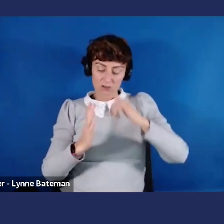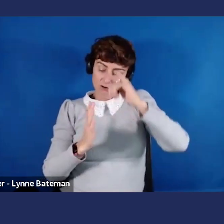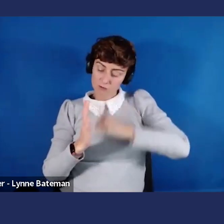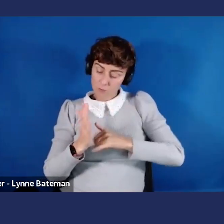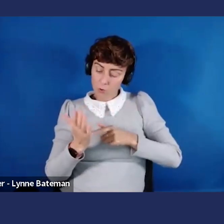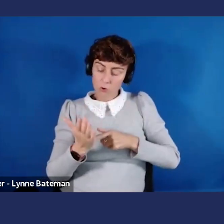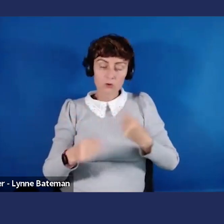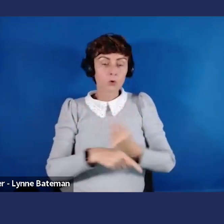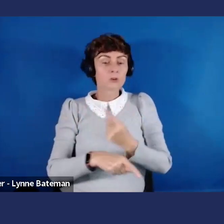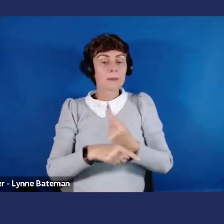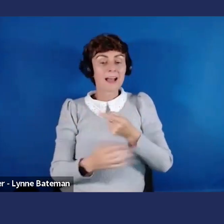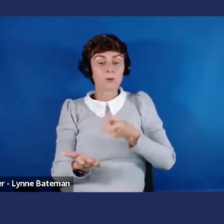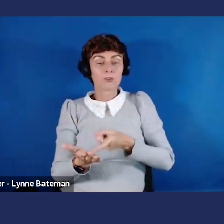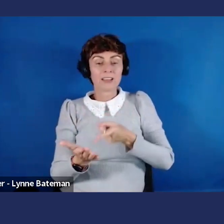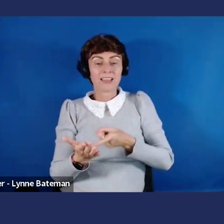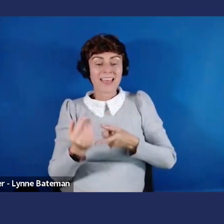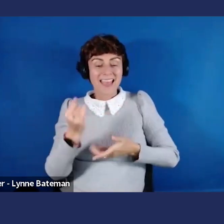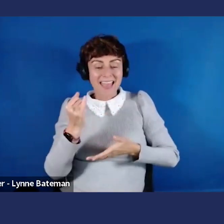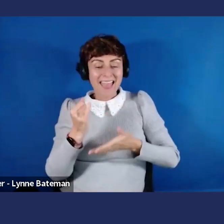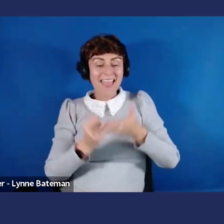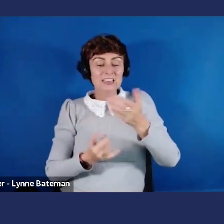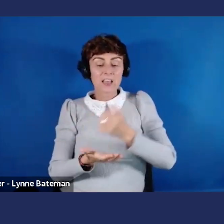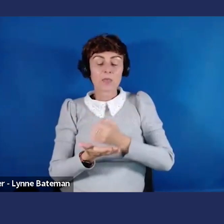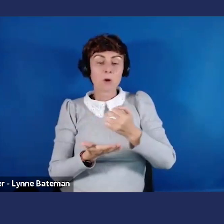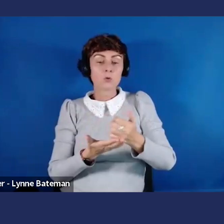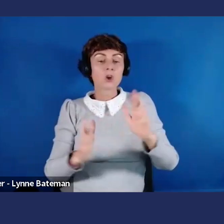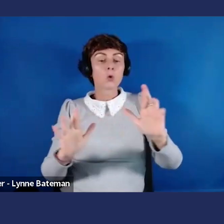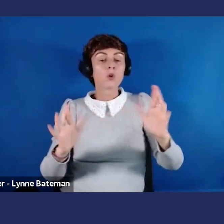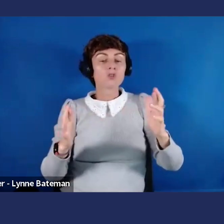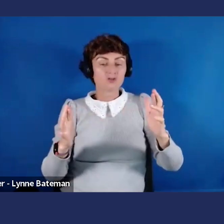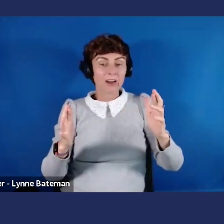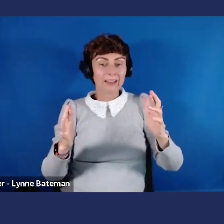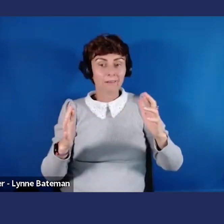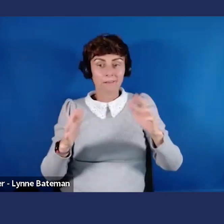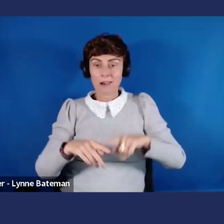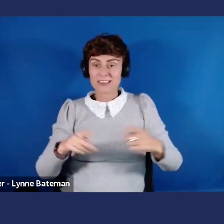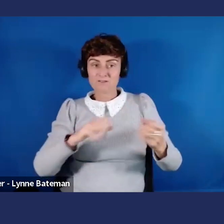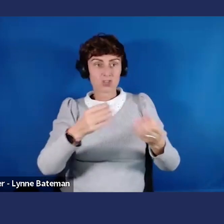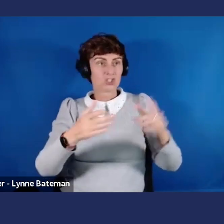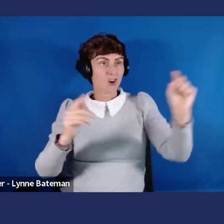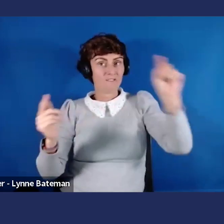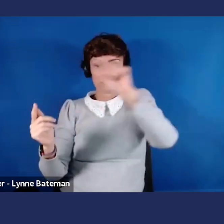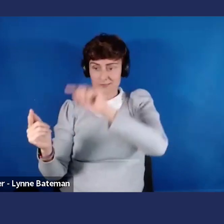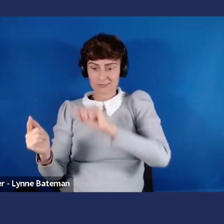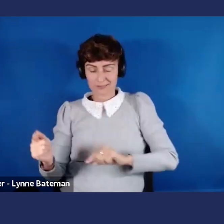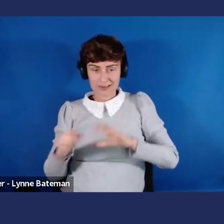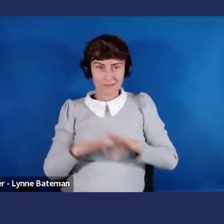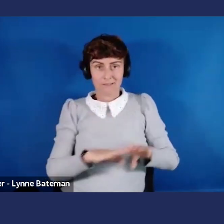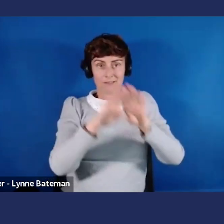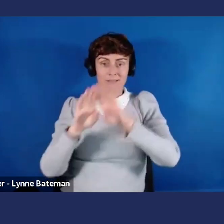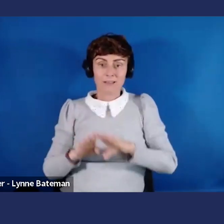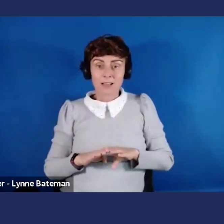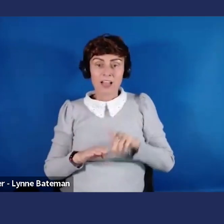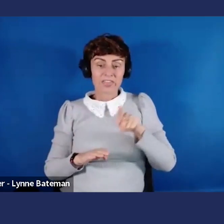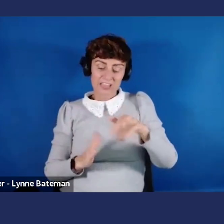to ending the postcode lottery on perinatal experience. The report was able